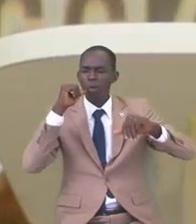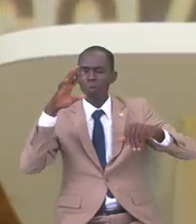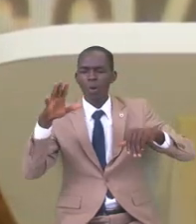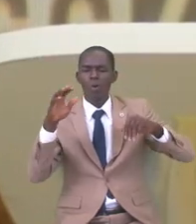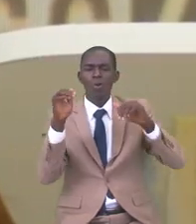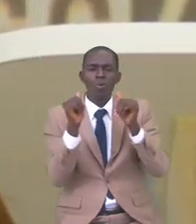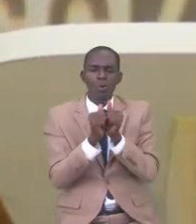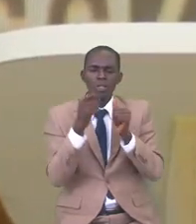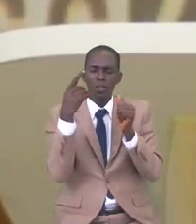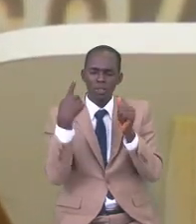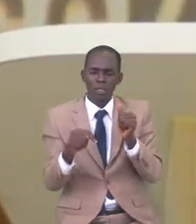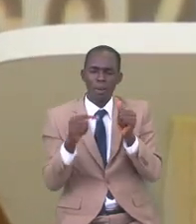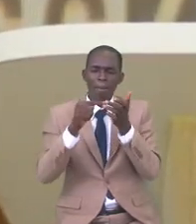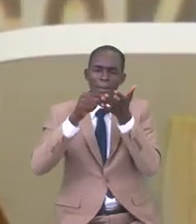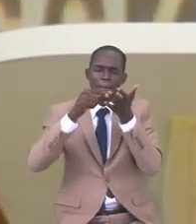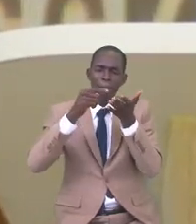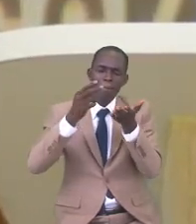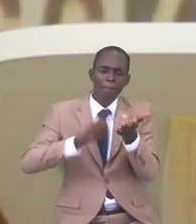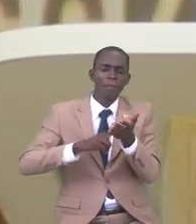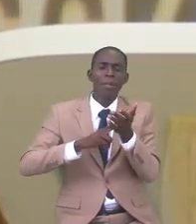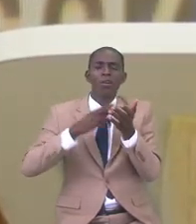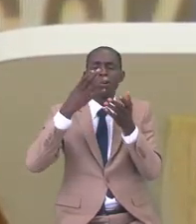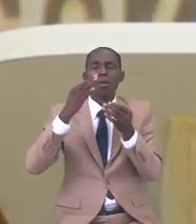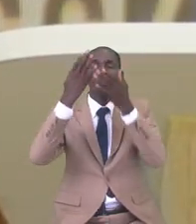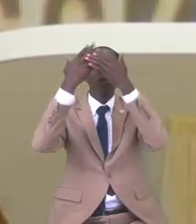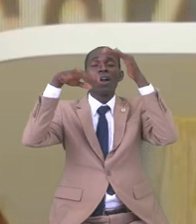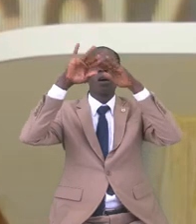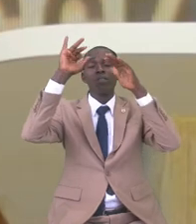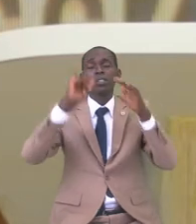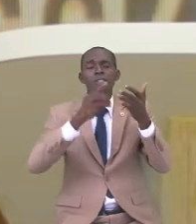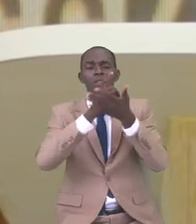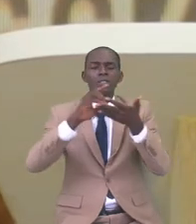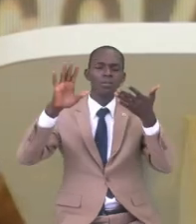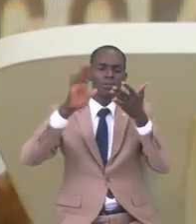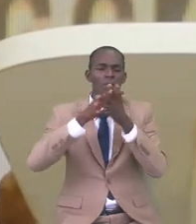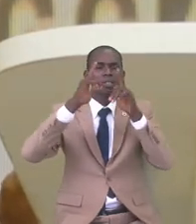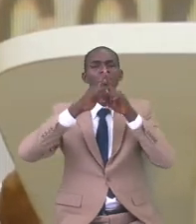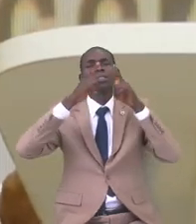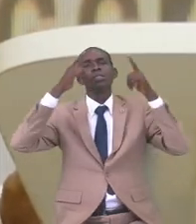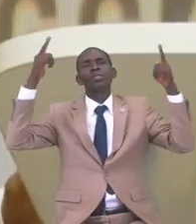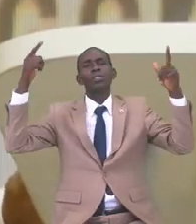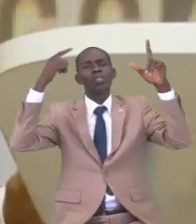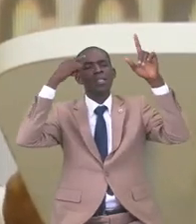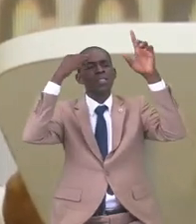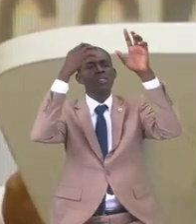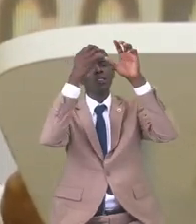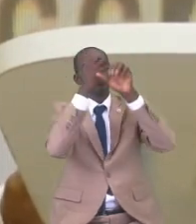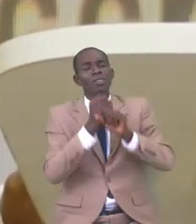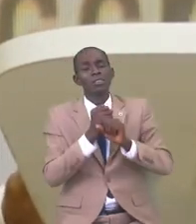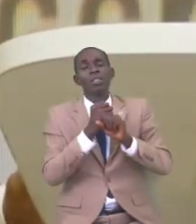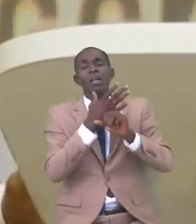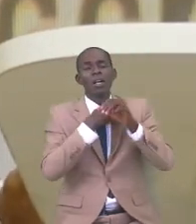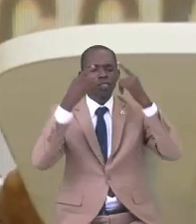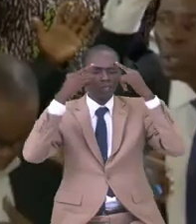mark of heavenly, divine, dynamic achievement and success